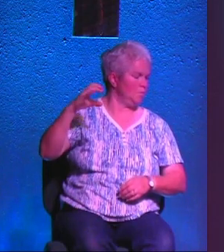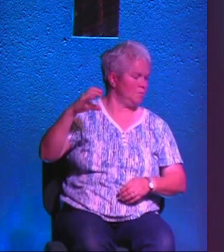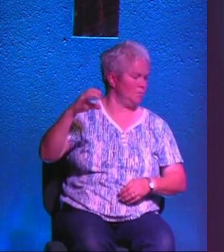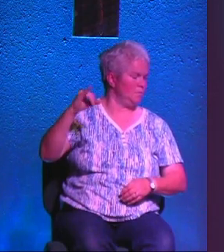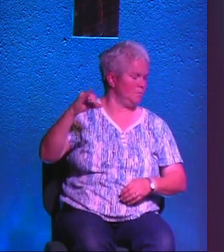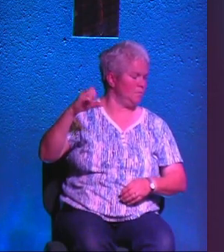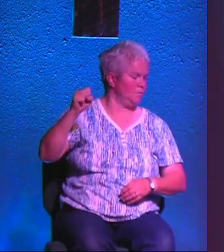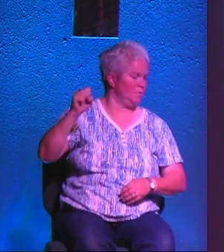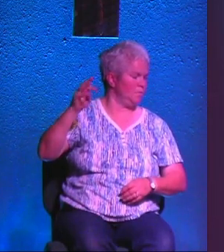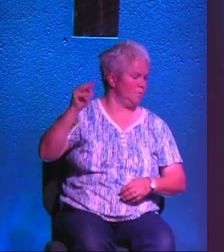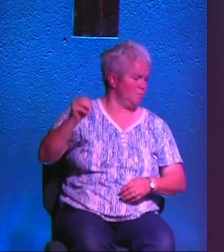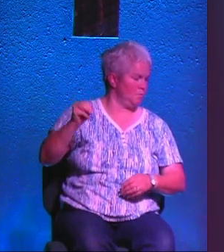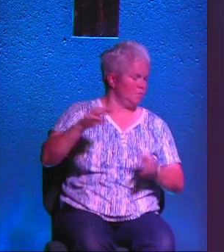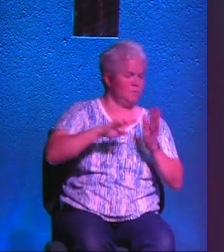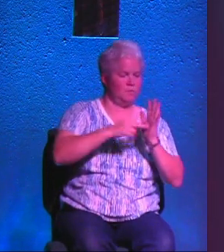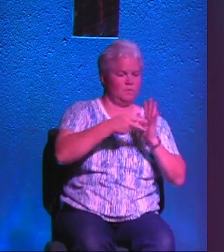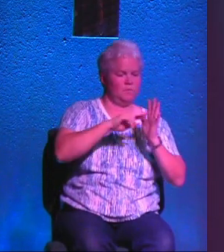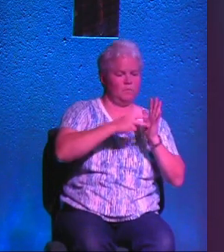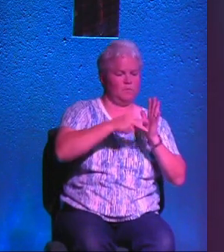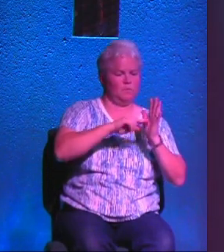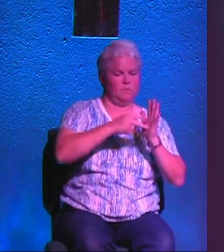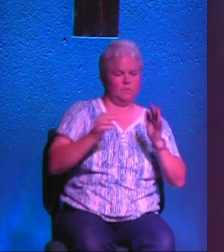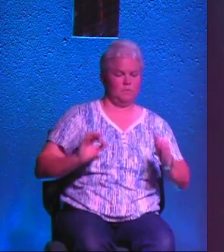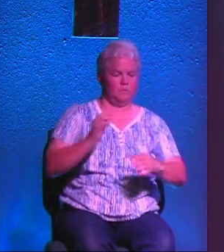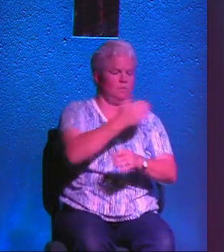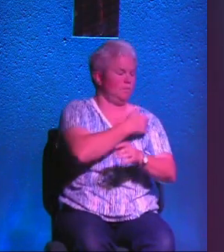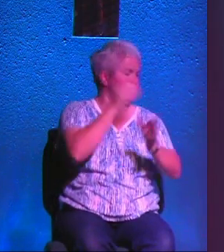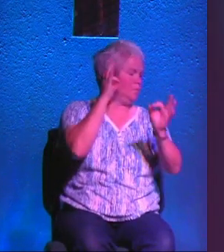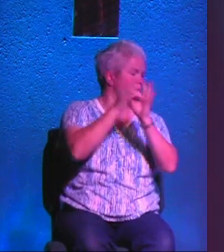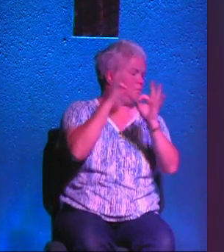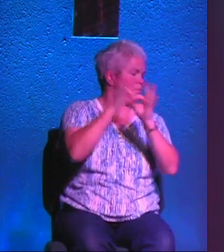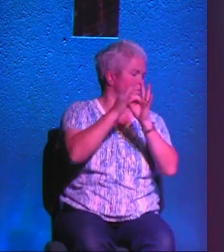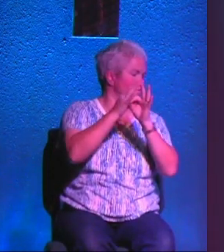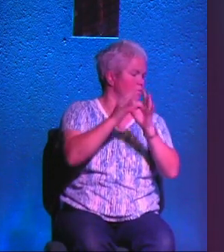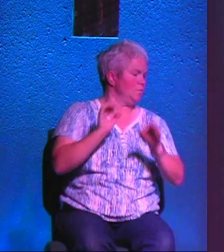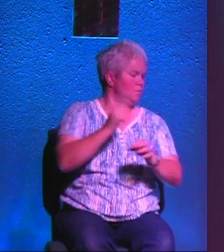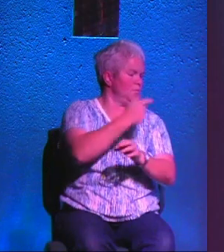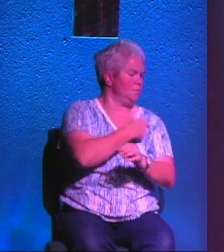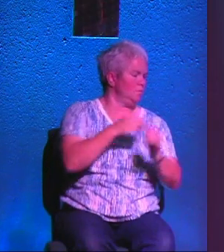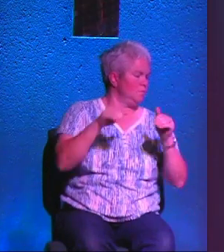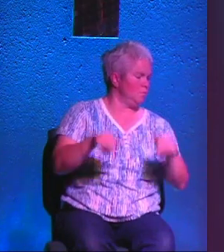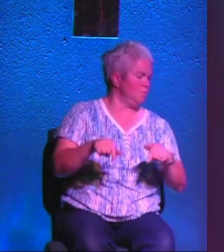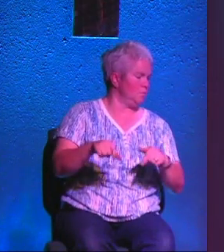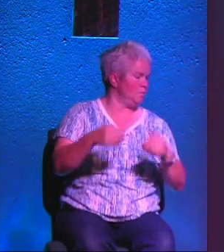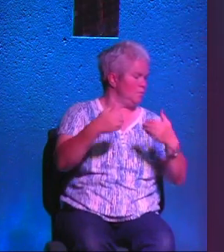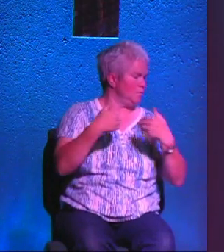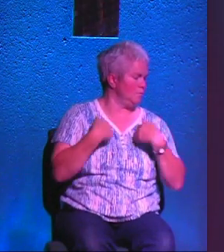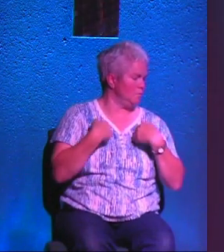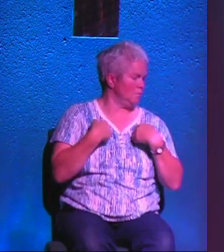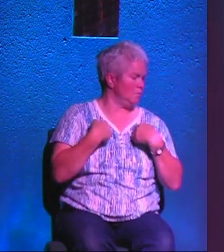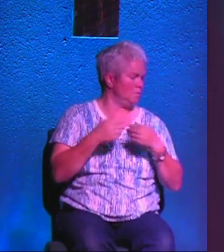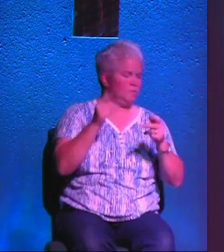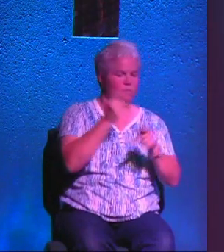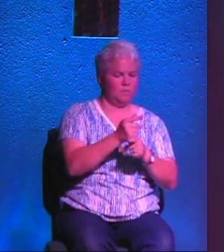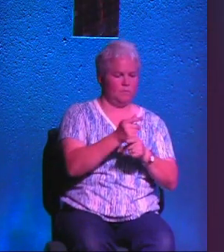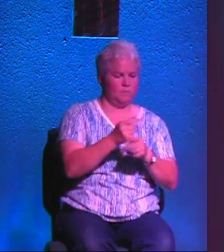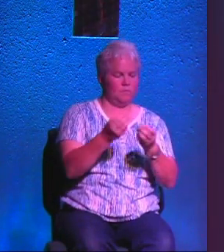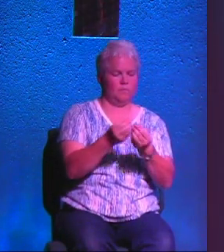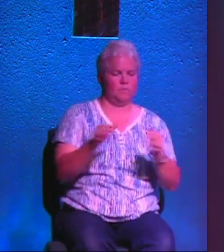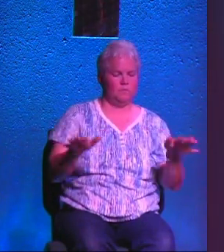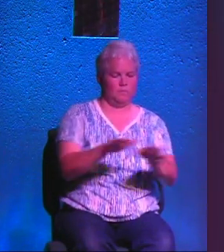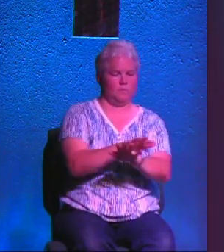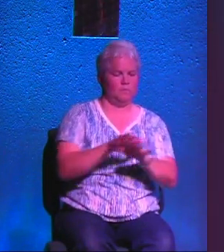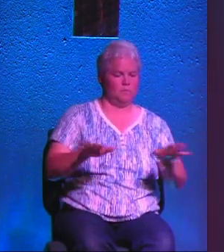faith that we need to have to keep grounded, because though it's not going to look exactly the same as what we're talking about